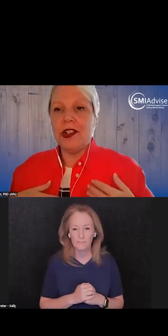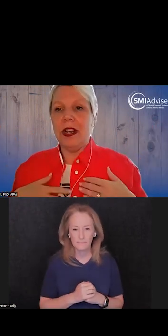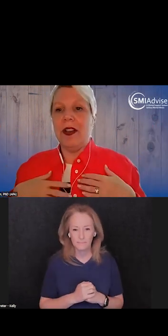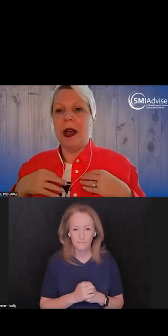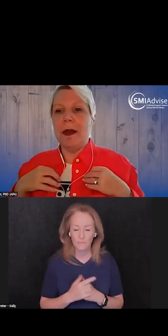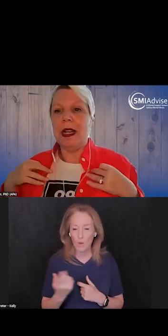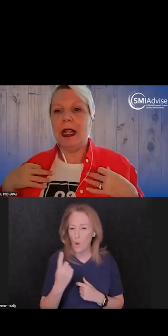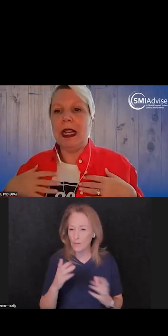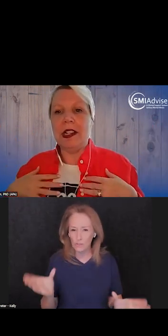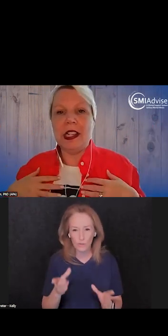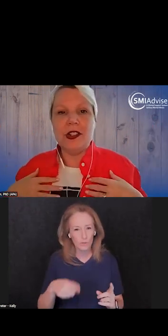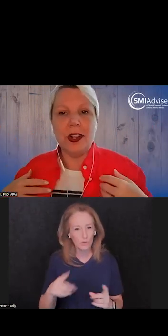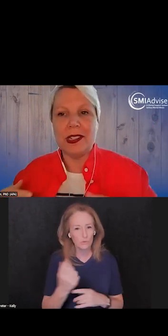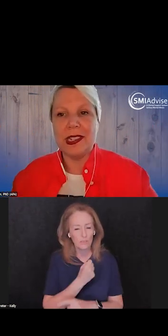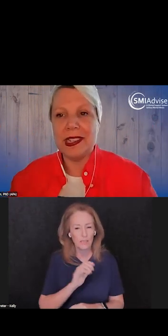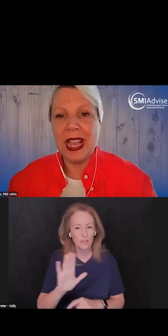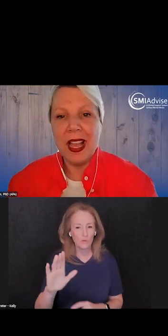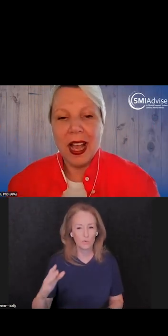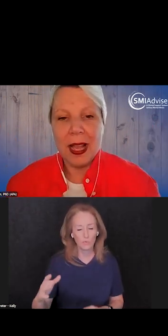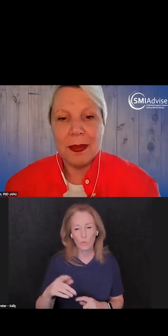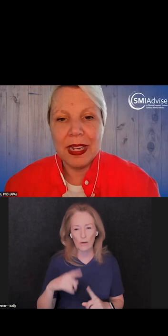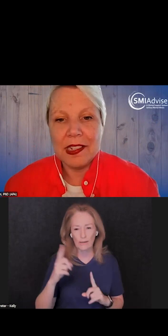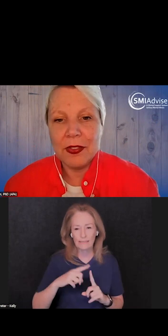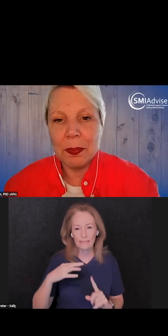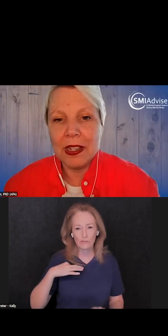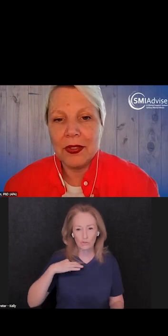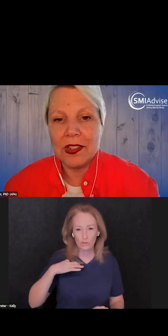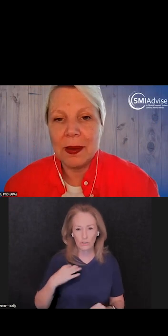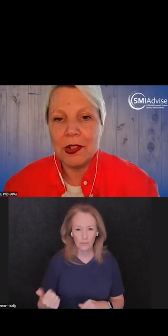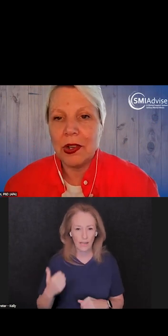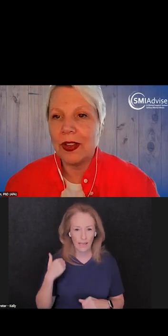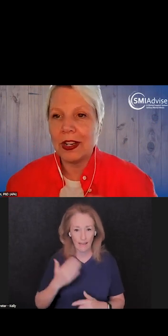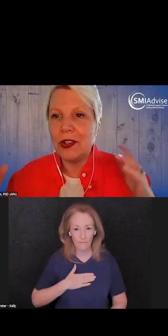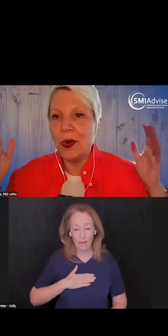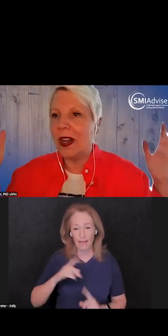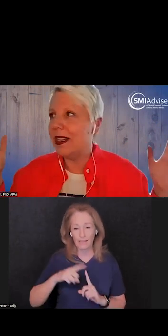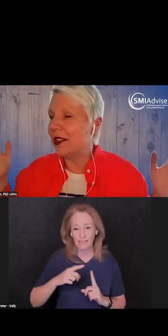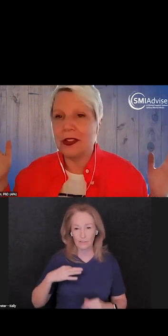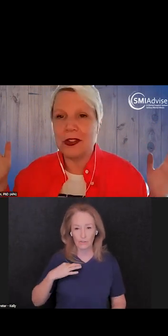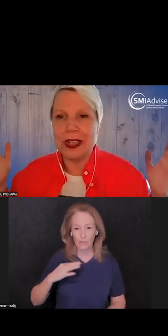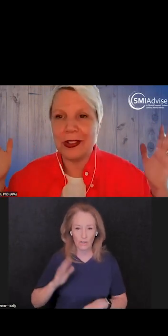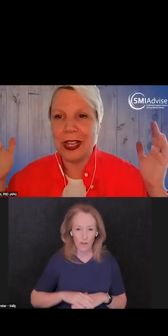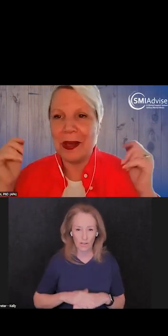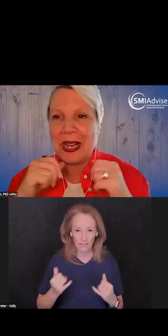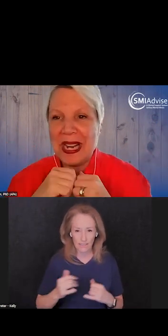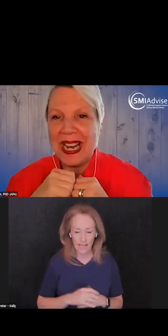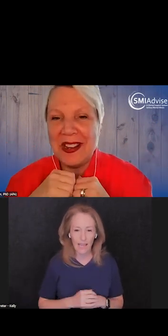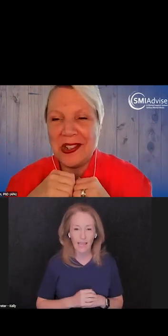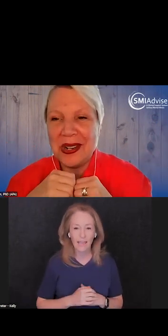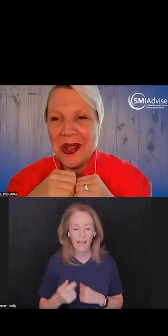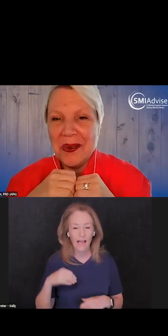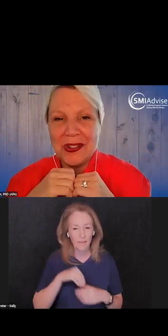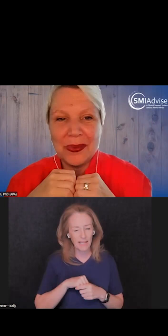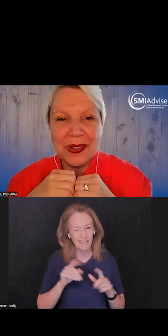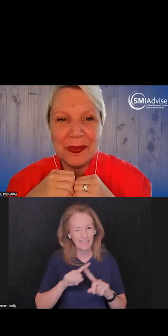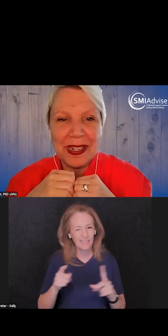their t-shirt. I've got my 988 t-shirt on today. I'm in a different place for the summer, so I've got a new audience on the streets looking at my 988